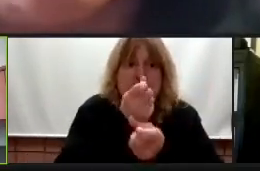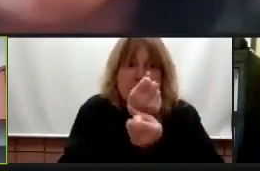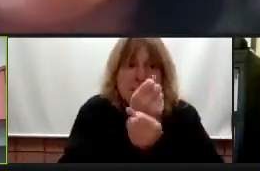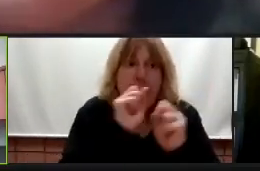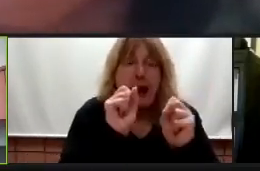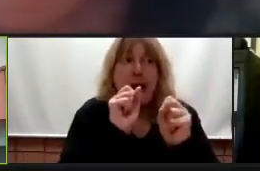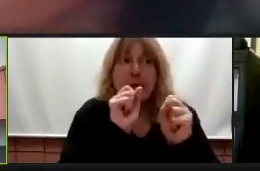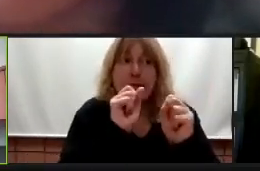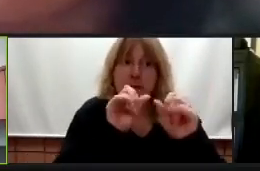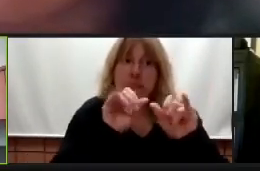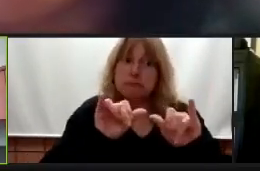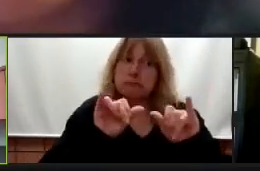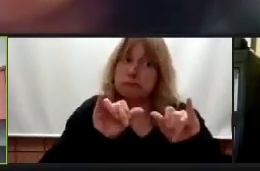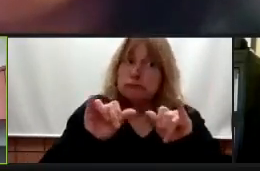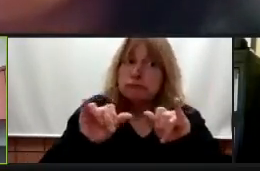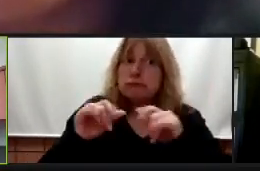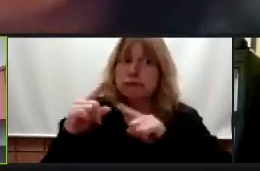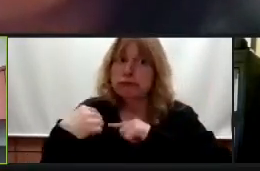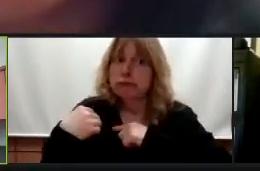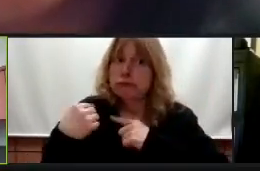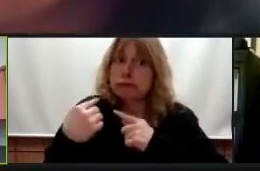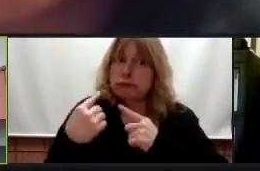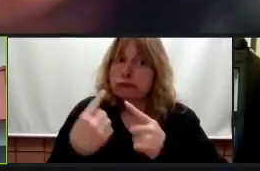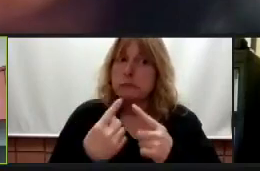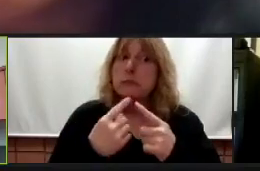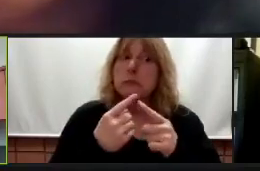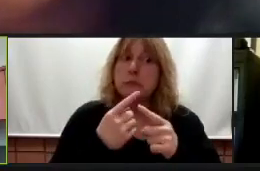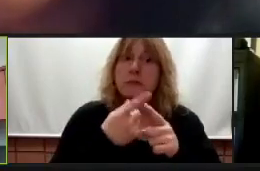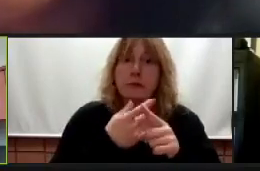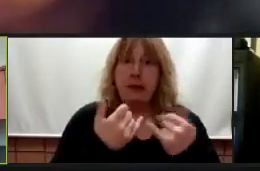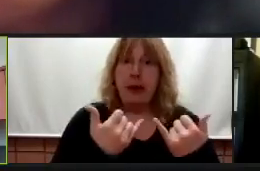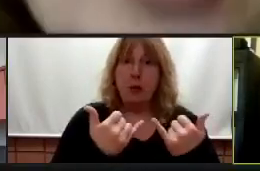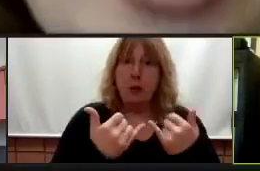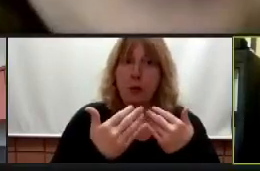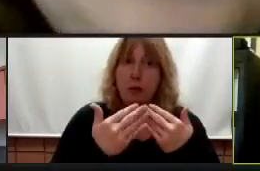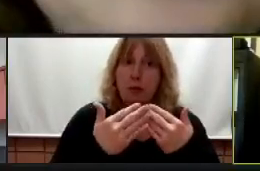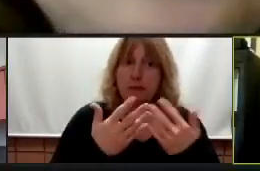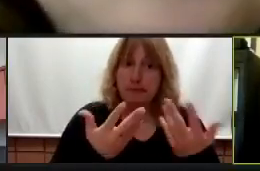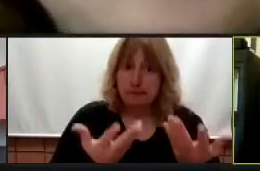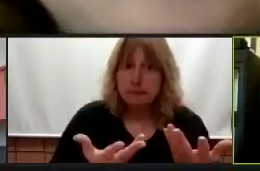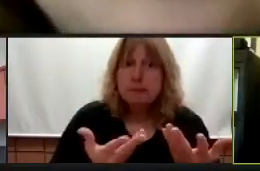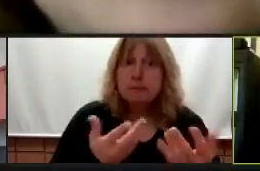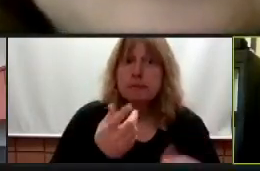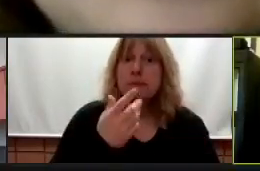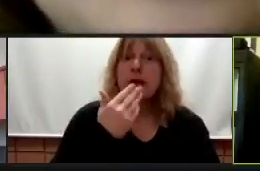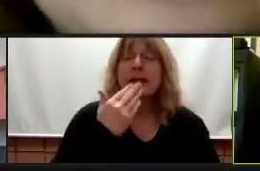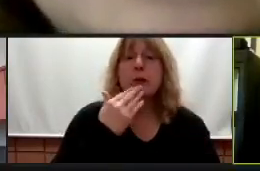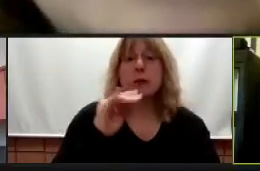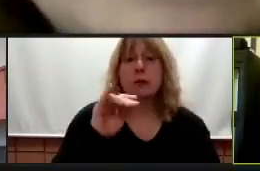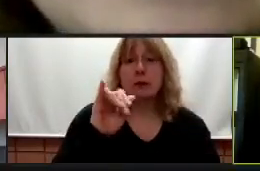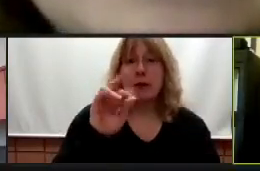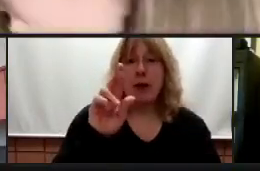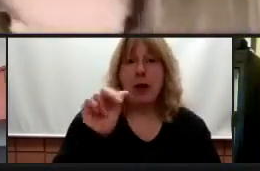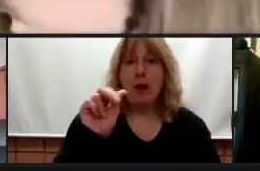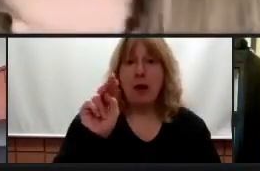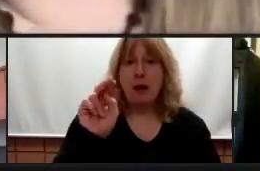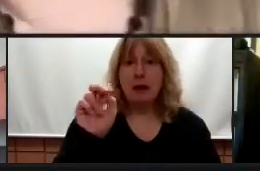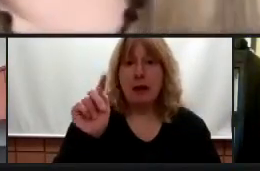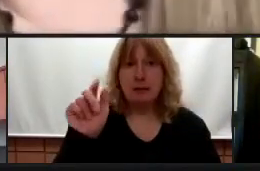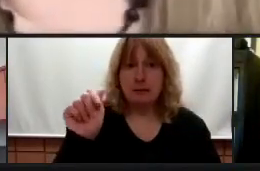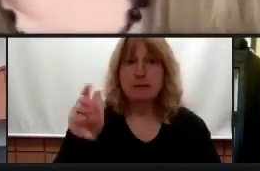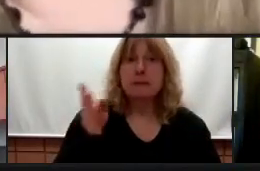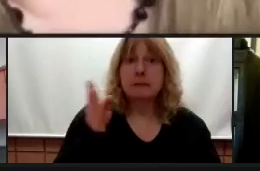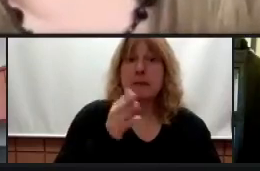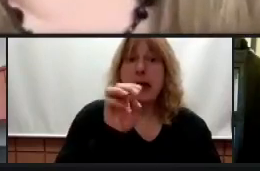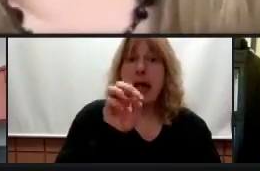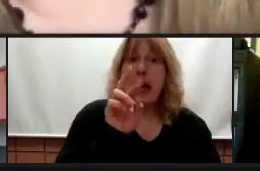that we have right now. Great, thank you, Irenetta. Erin, go ahead. I absolutely agree